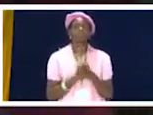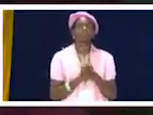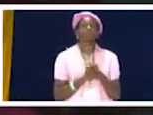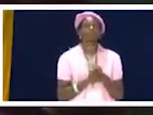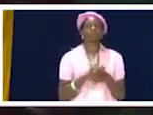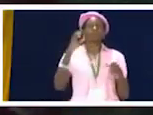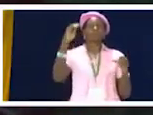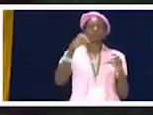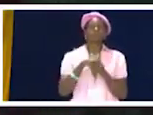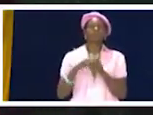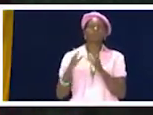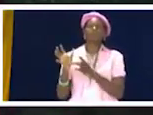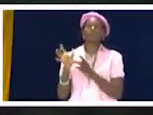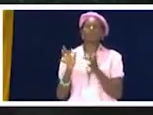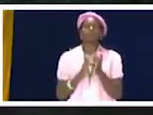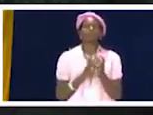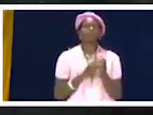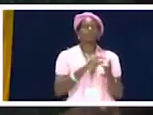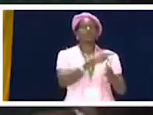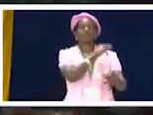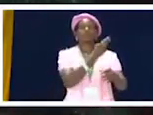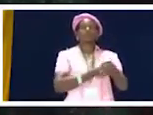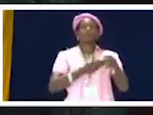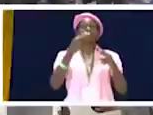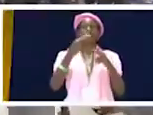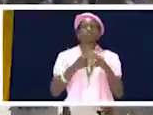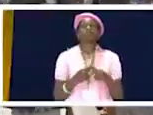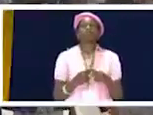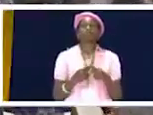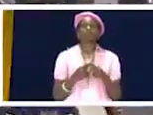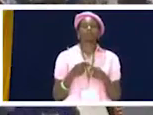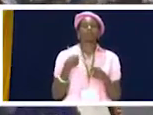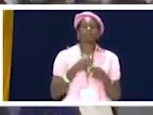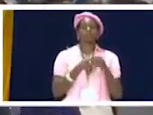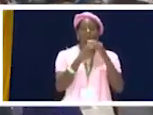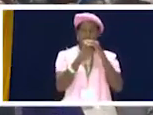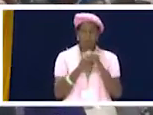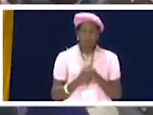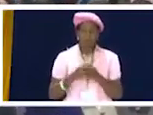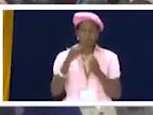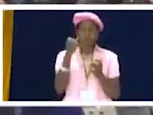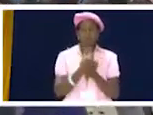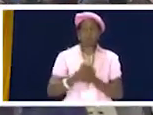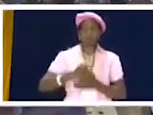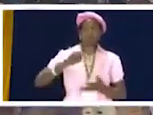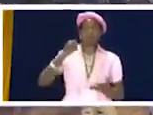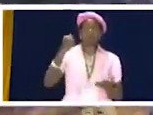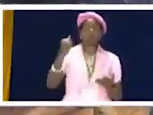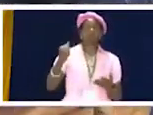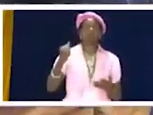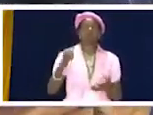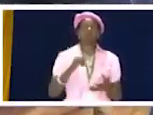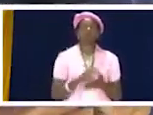In Jesus' mighty name, we have worshipped.